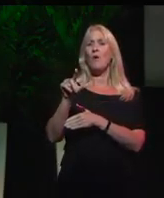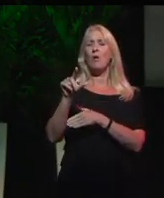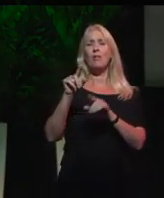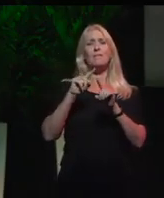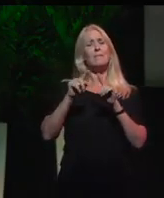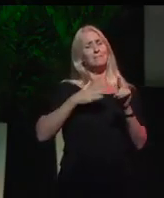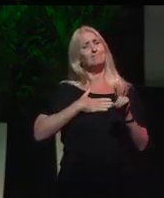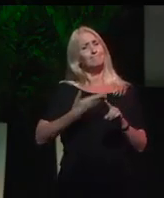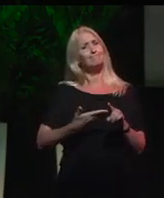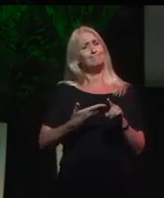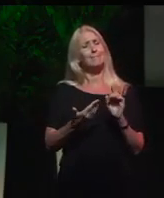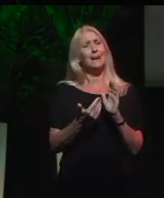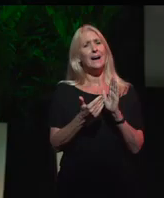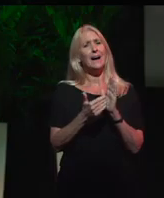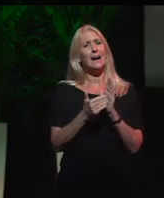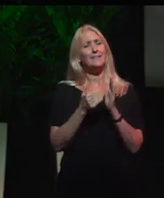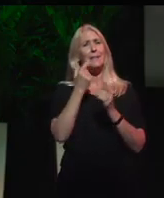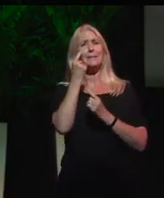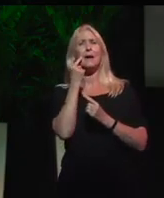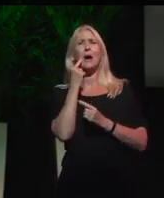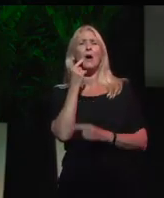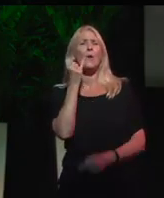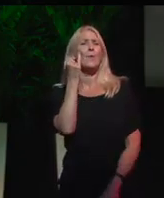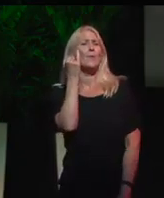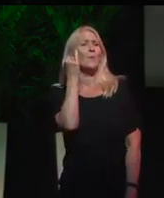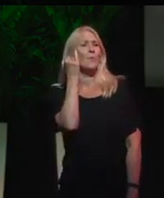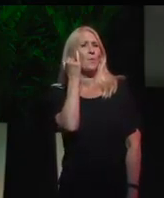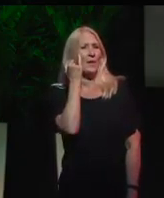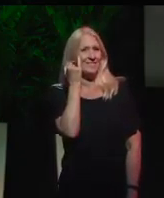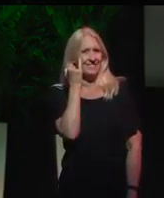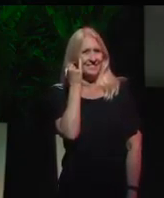thinking, what if?